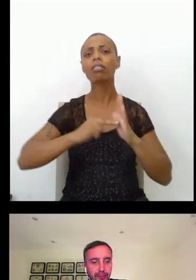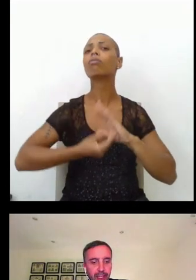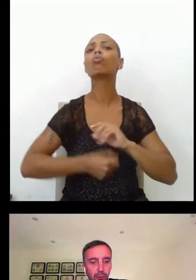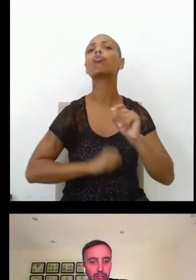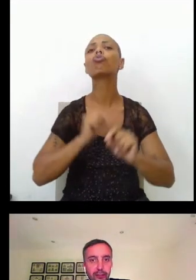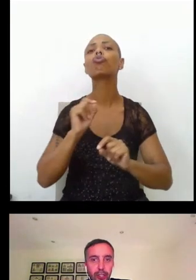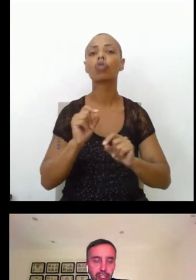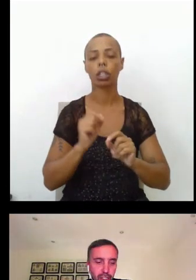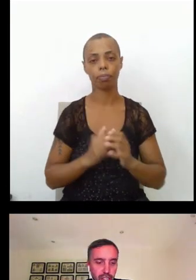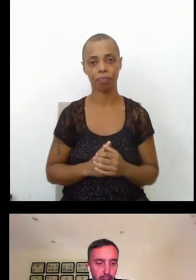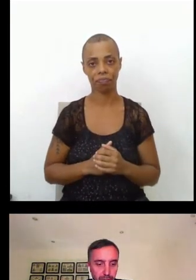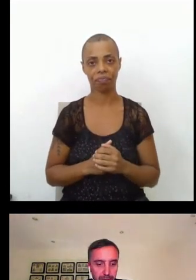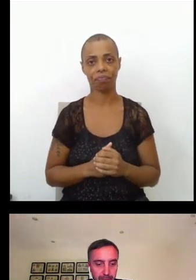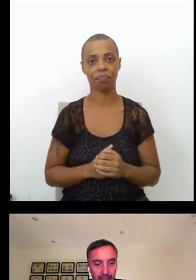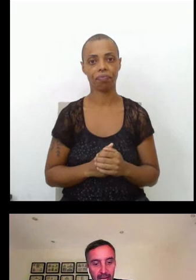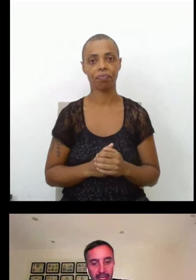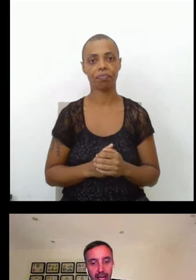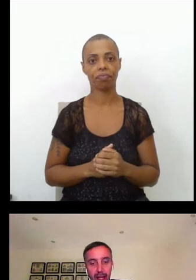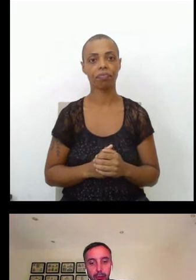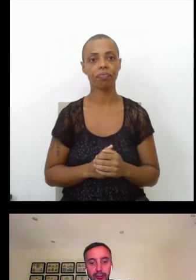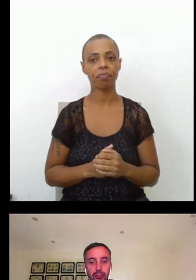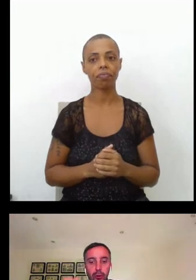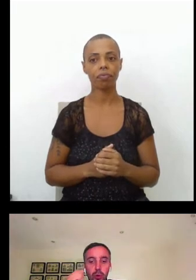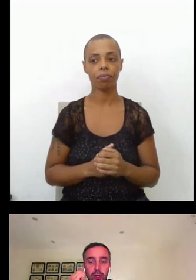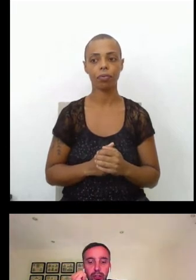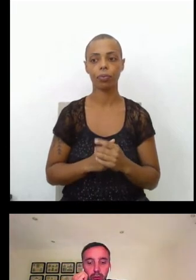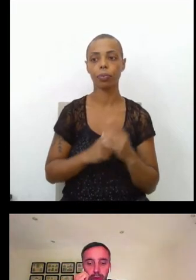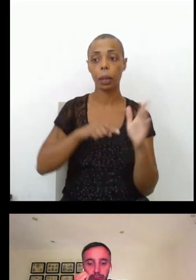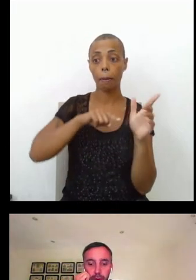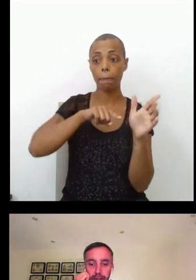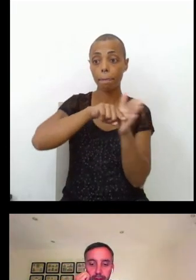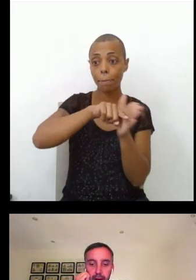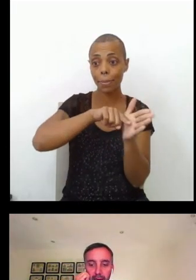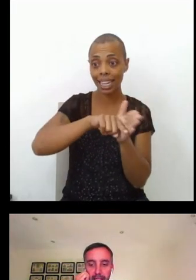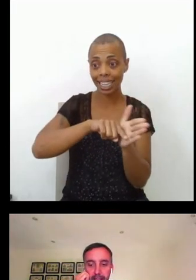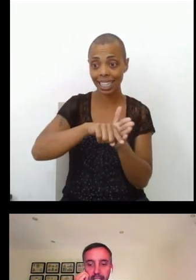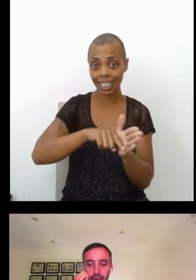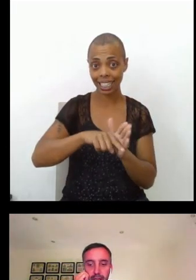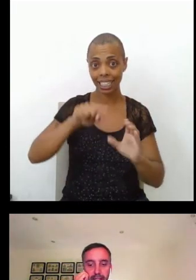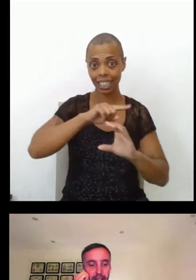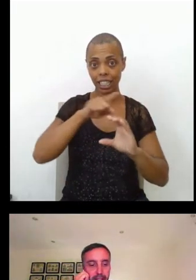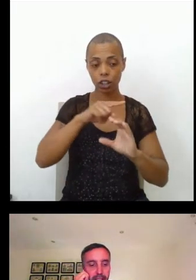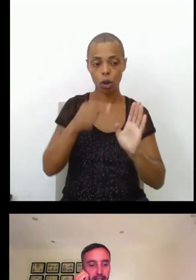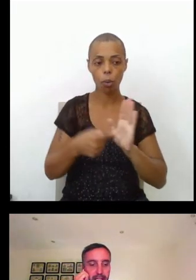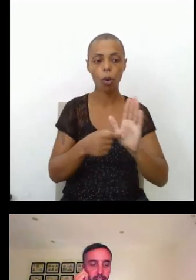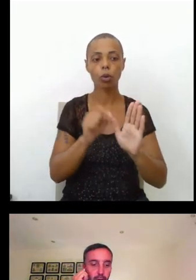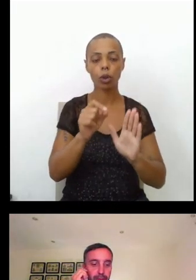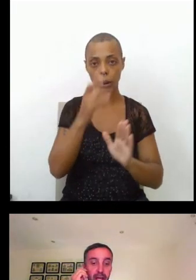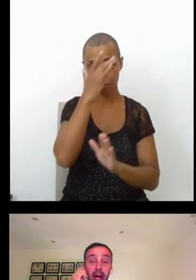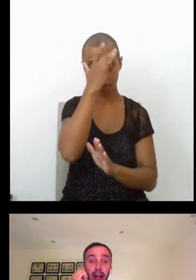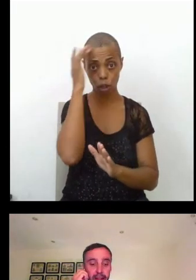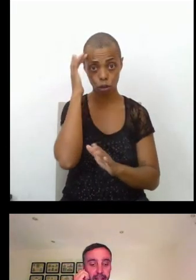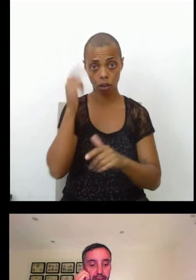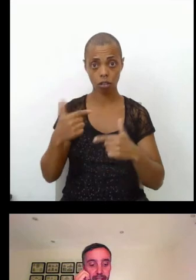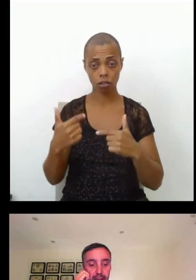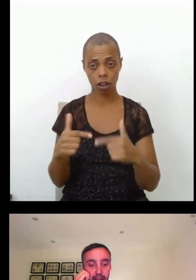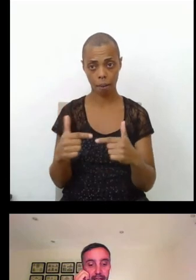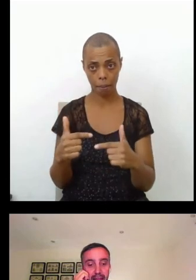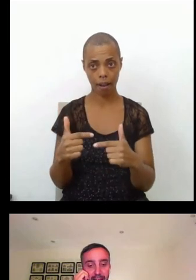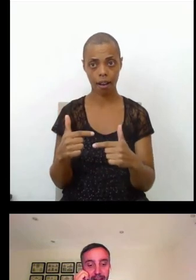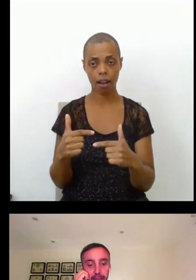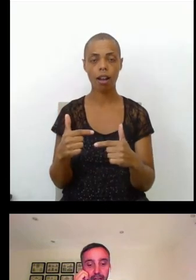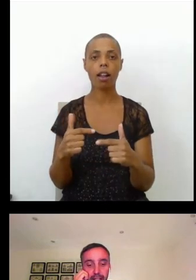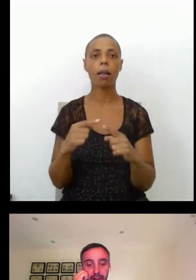scientific research shows that homosexual workers who are forced to hide their sexual identity in their jobs are